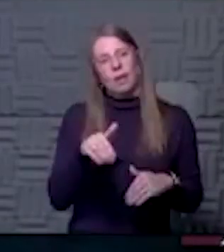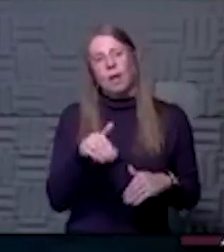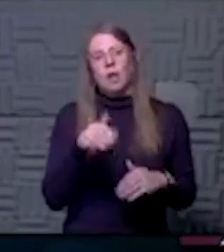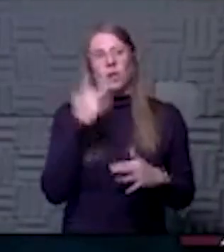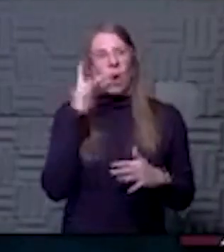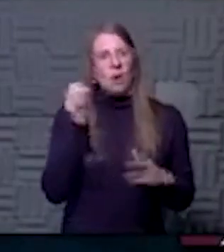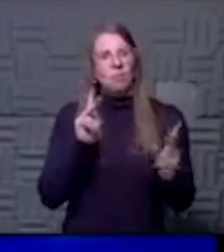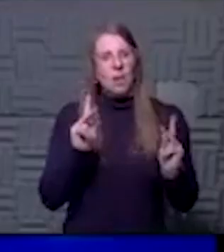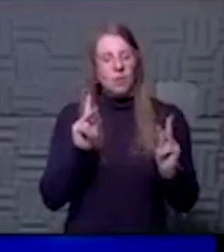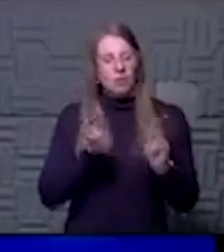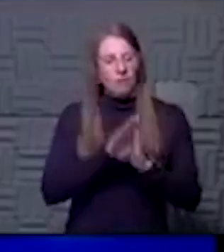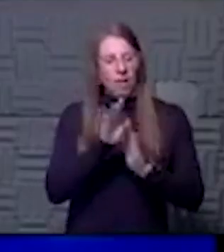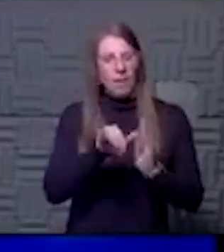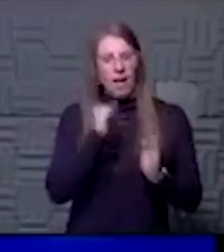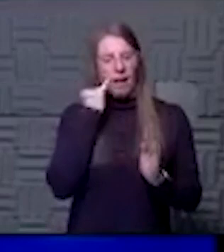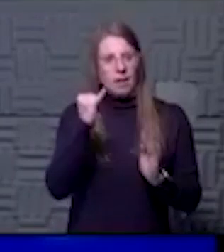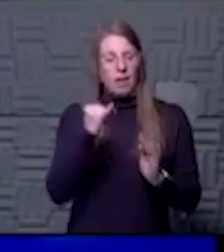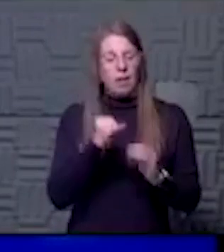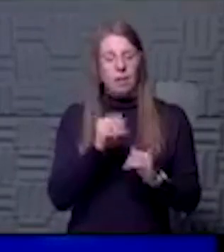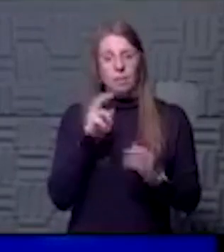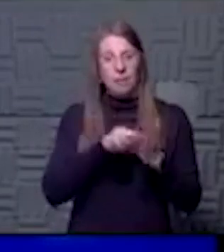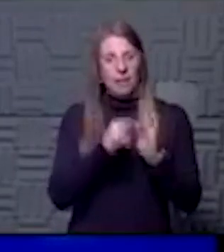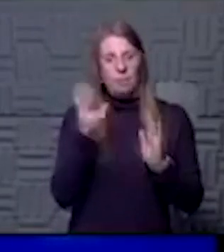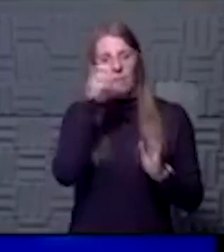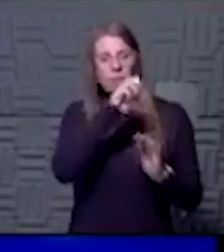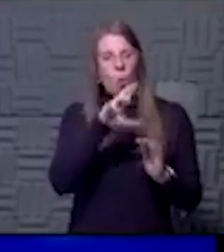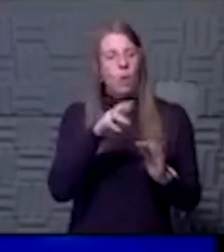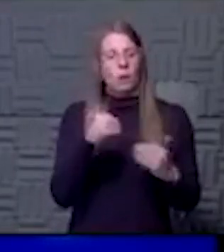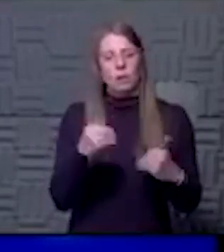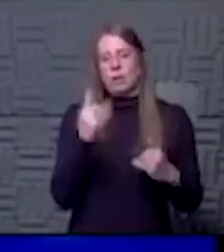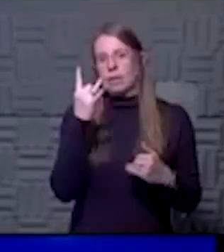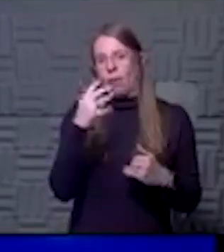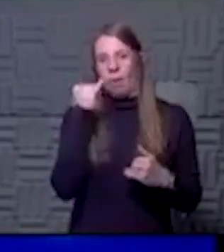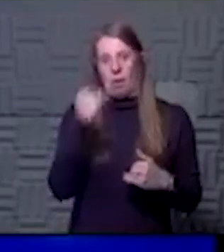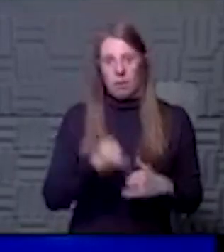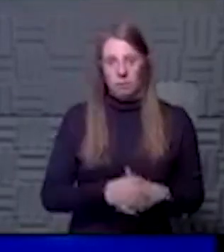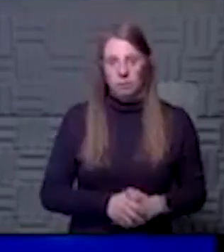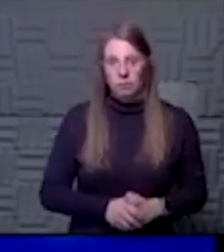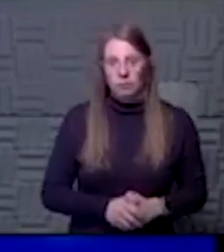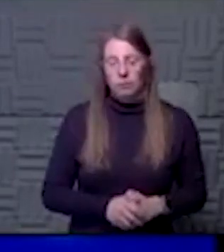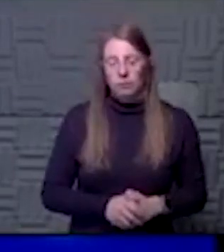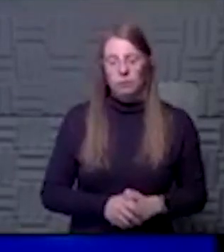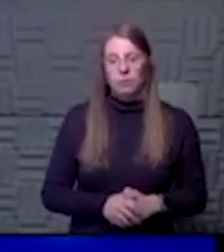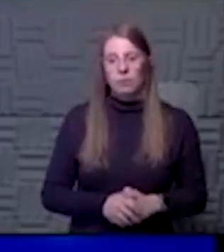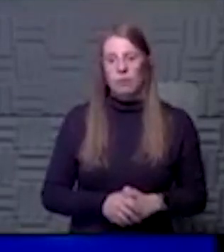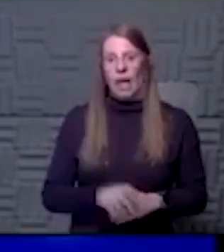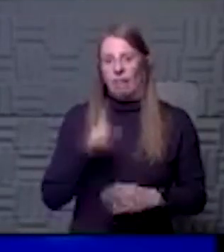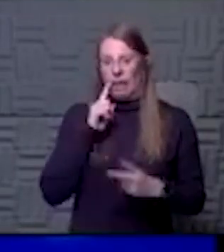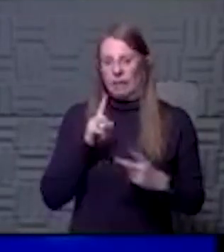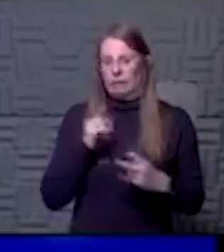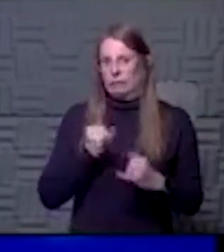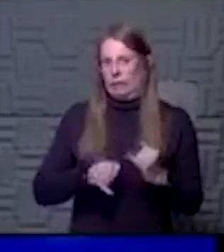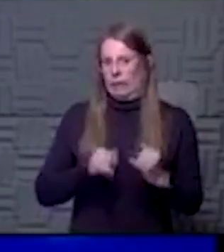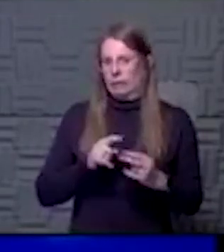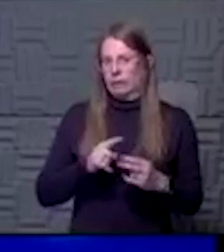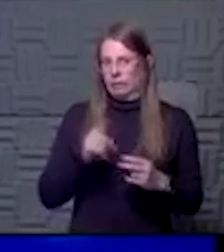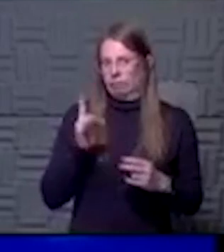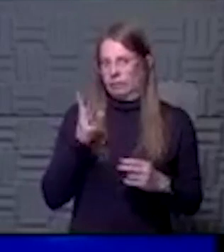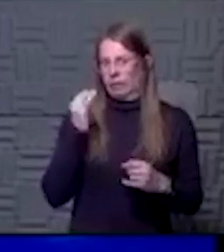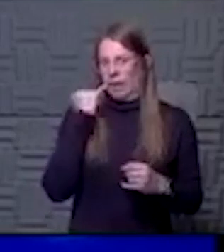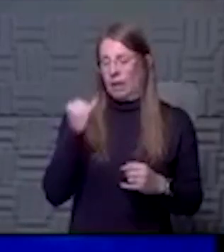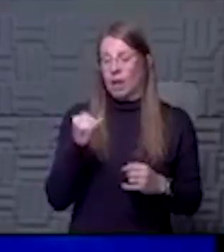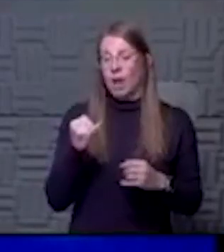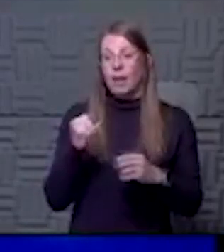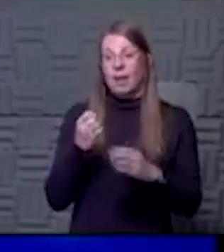come up with that, either I totally am missing the boat or it's just an impressively terrible idea. And I think it's the latter because it says, yes, we can do that and